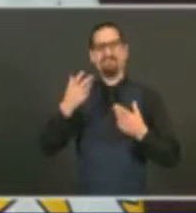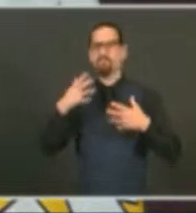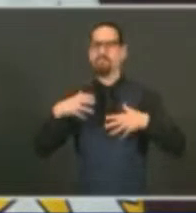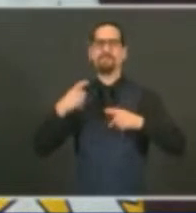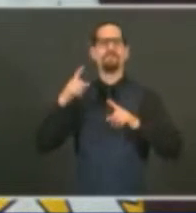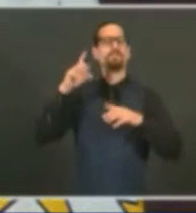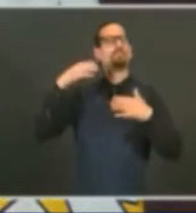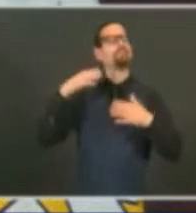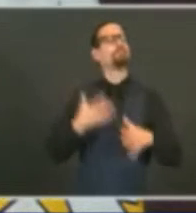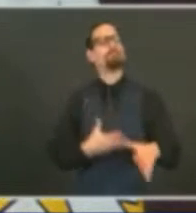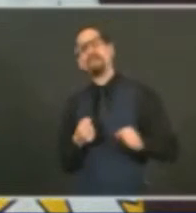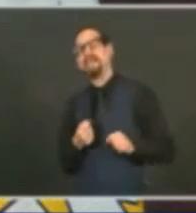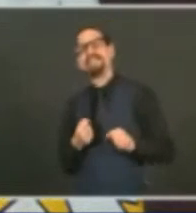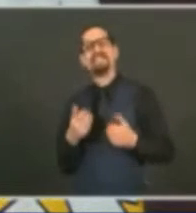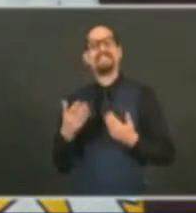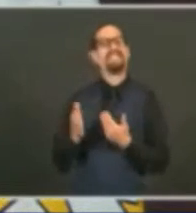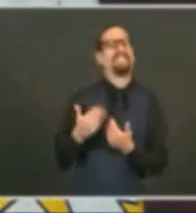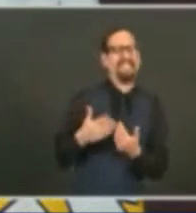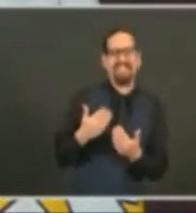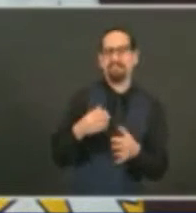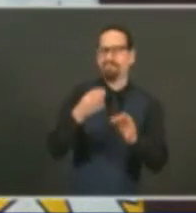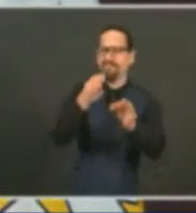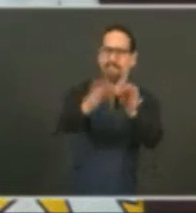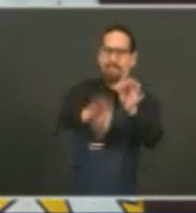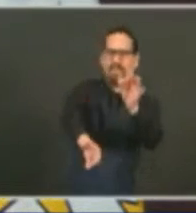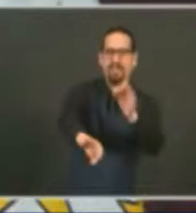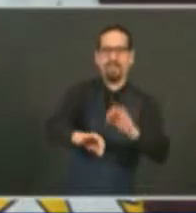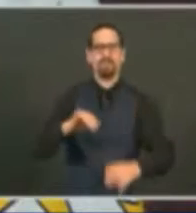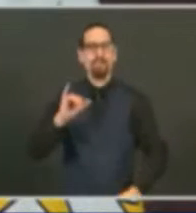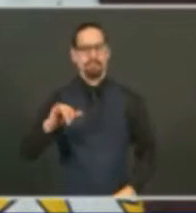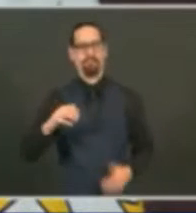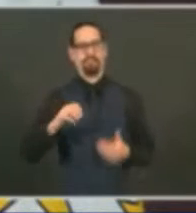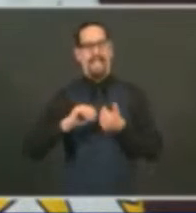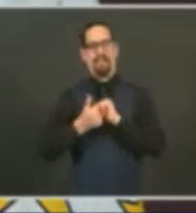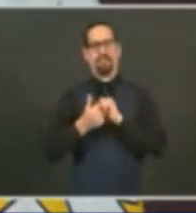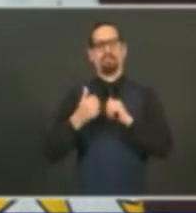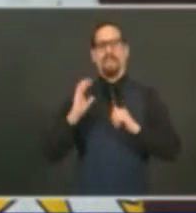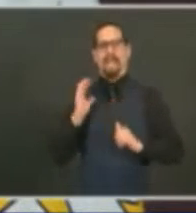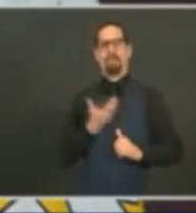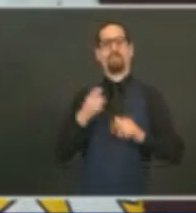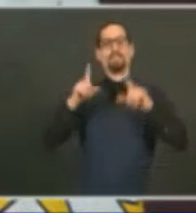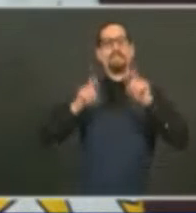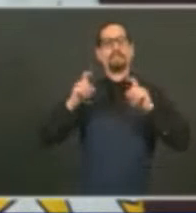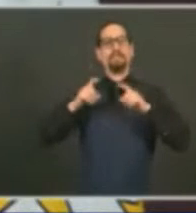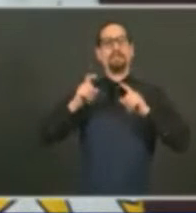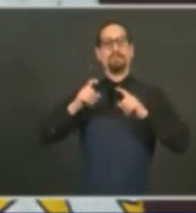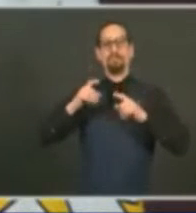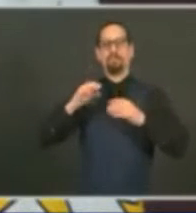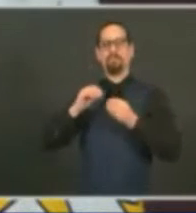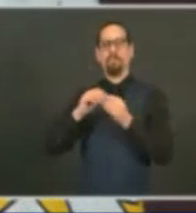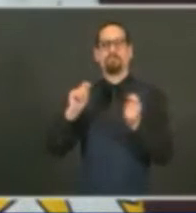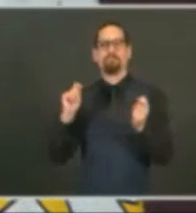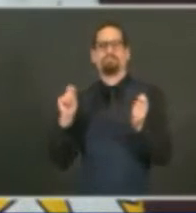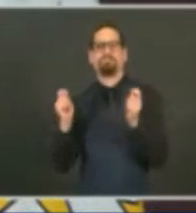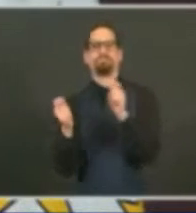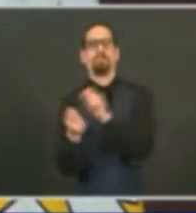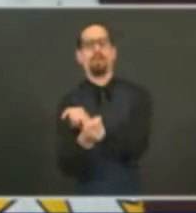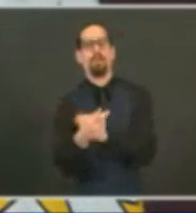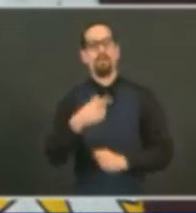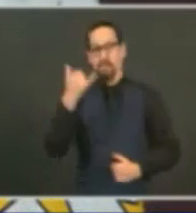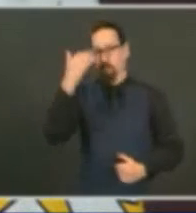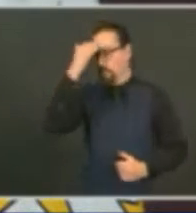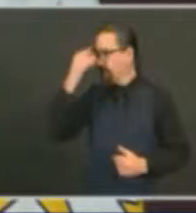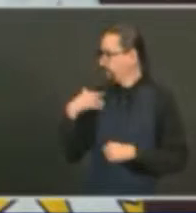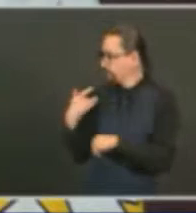they are easy. That's how our testing has evolved. We want everyone to know about it and to be able to take advantage of it. I